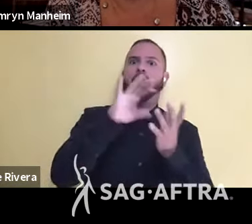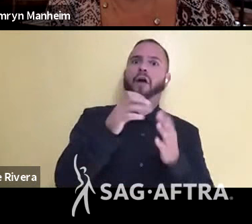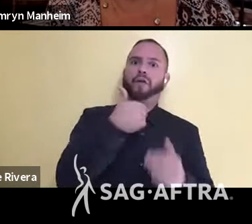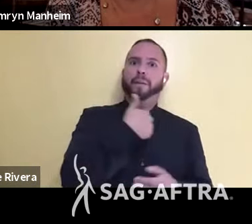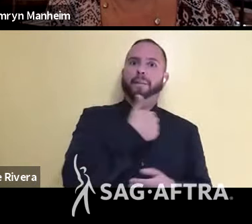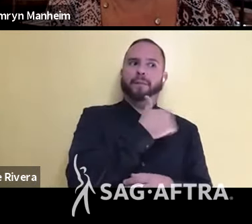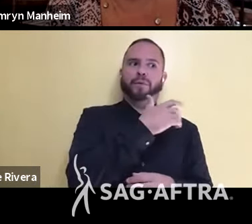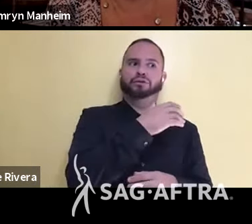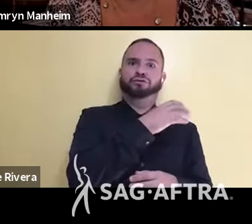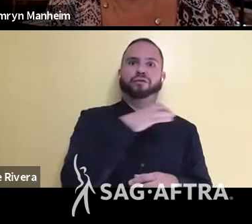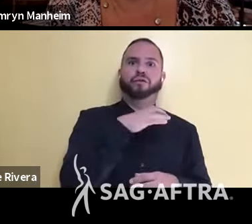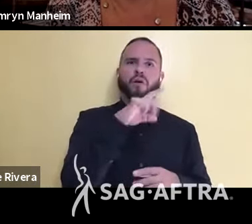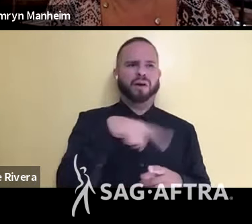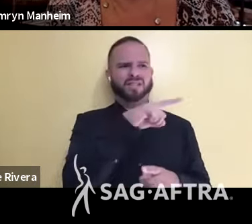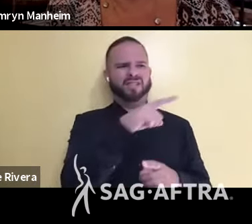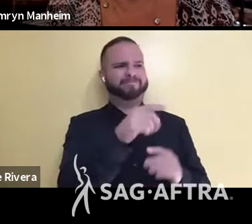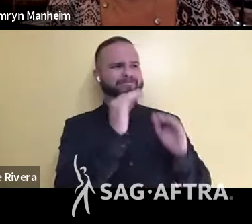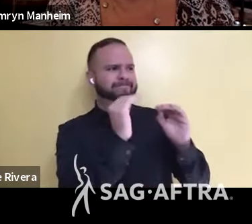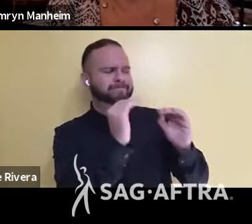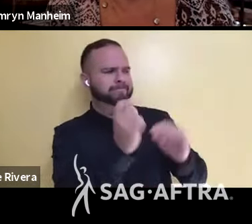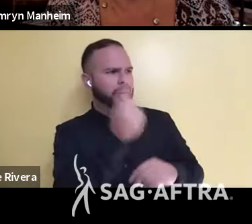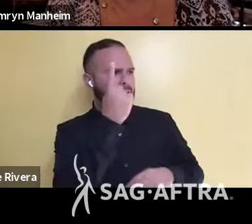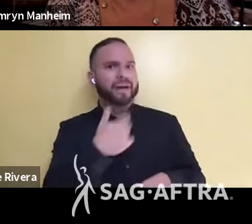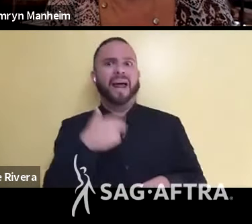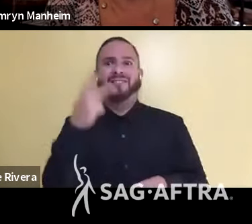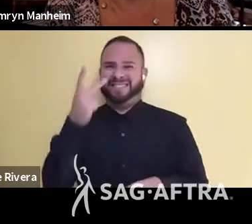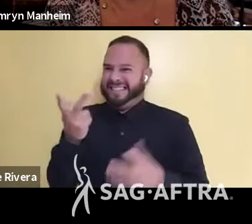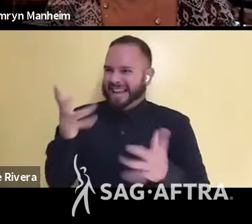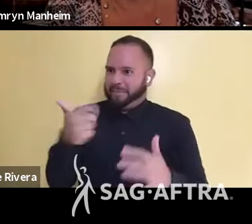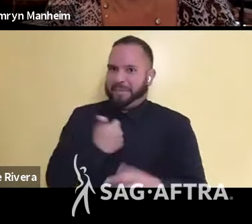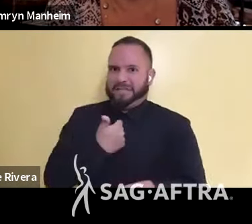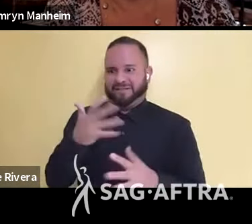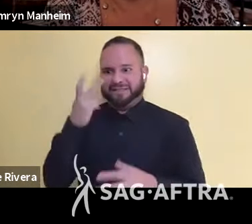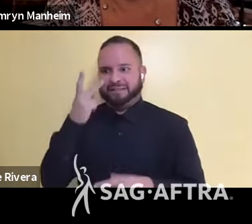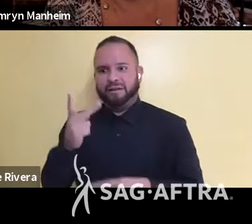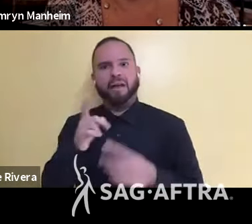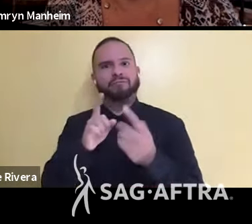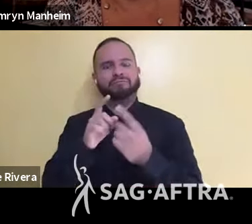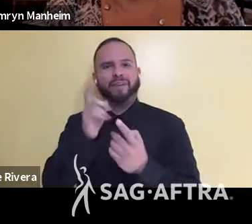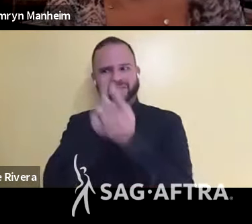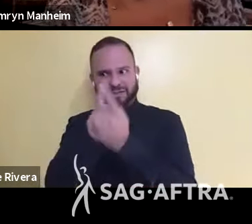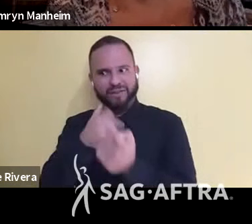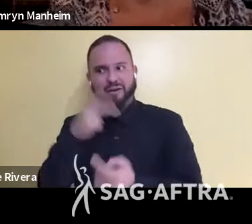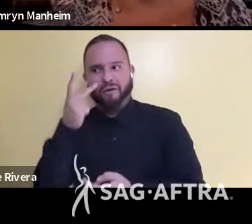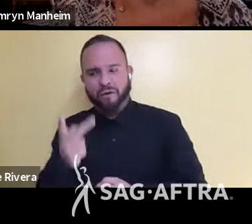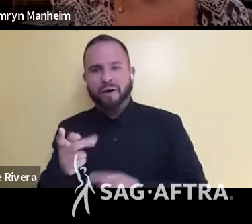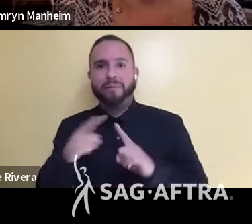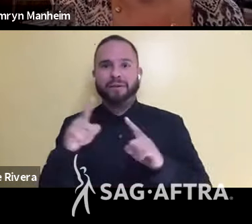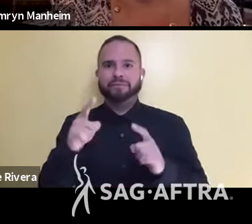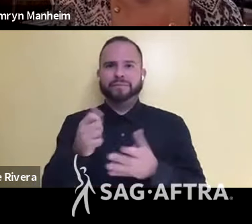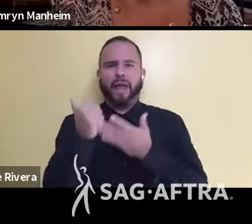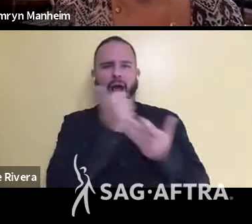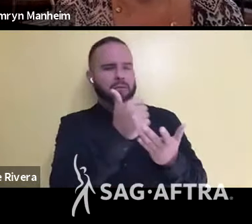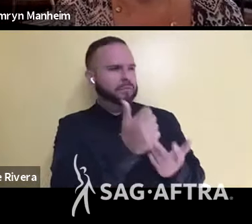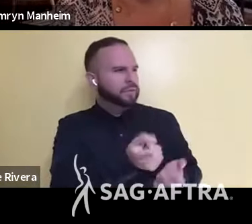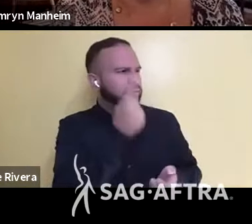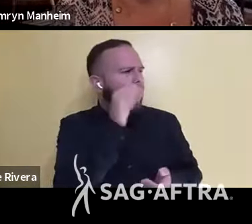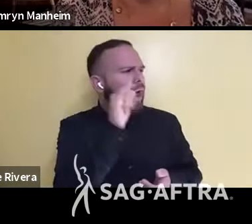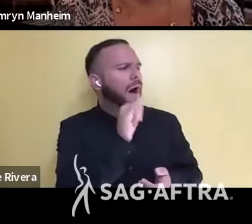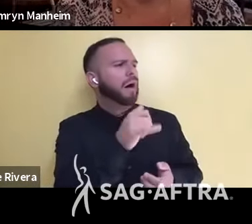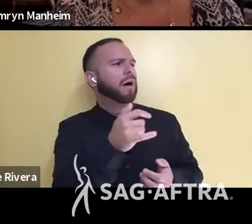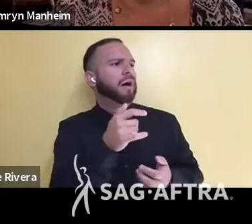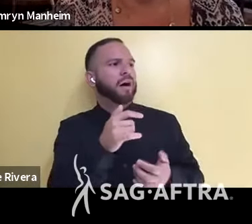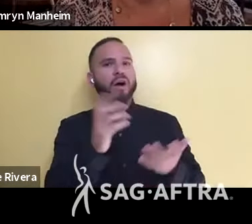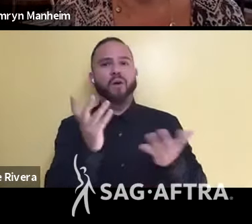and I've seen this happen face to face, it's amazing. They help the members of Congress understand the real and meaningful contributions of